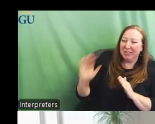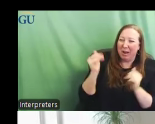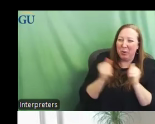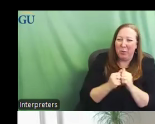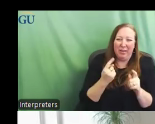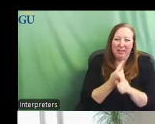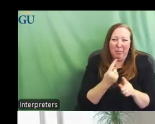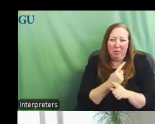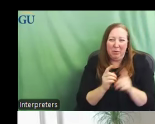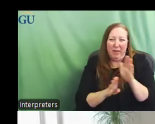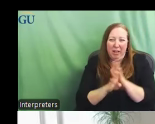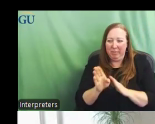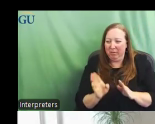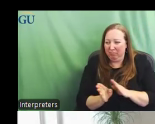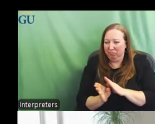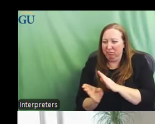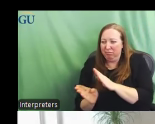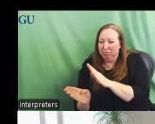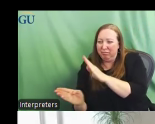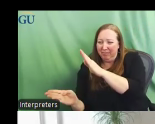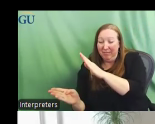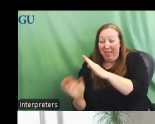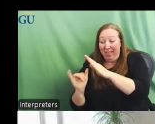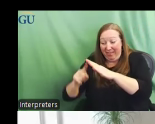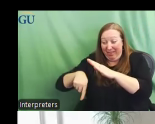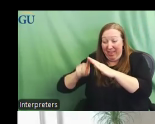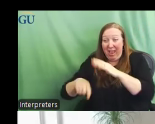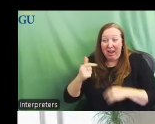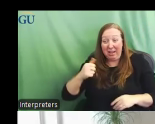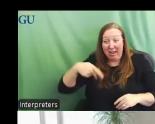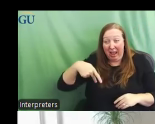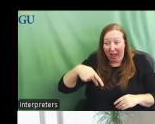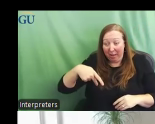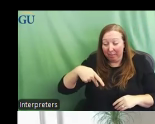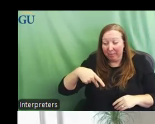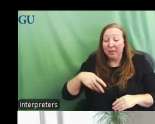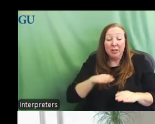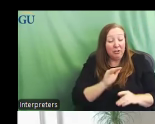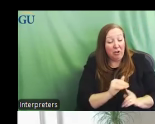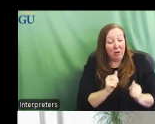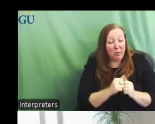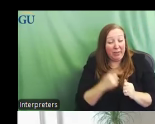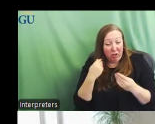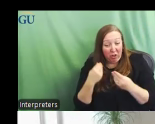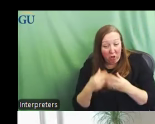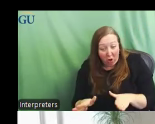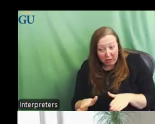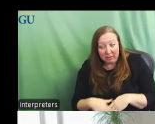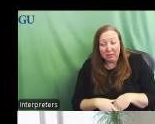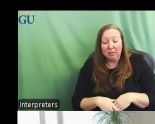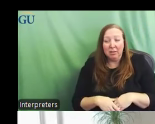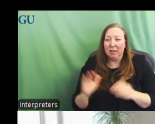That the gap between a child with hearing loss's skills and a child who has typical